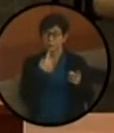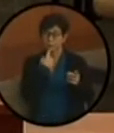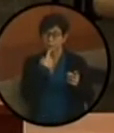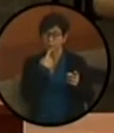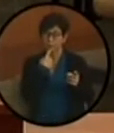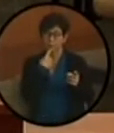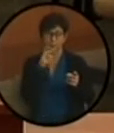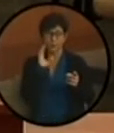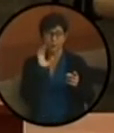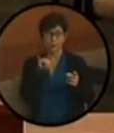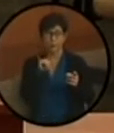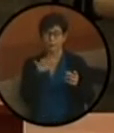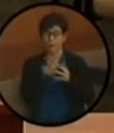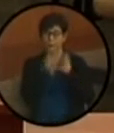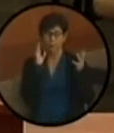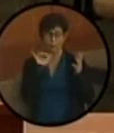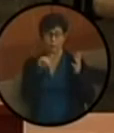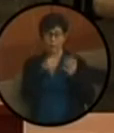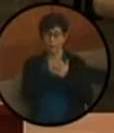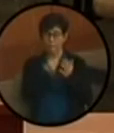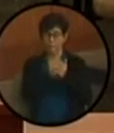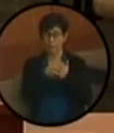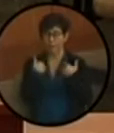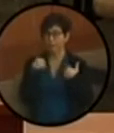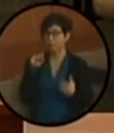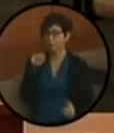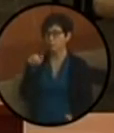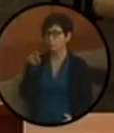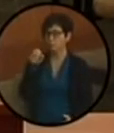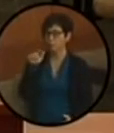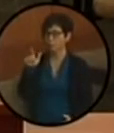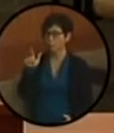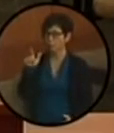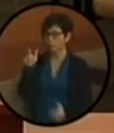there's a moral aspect to it, because first of all,